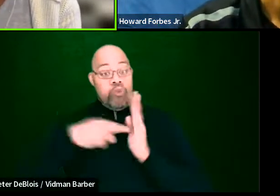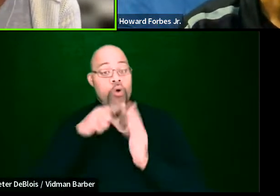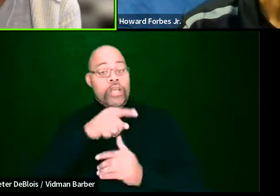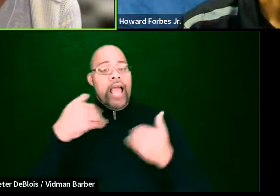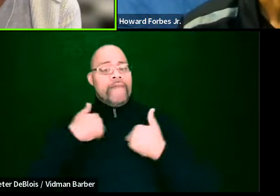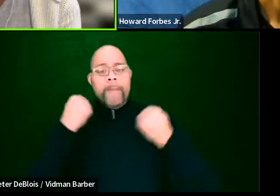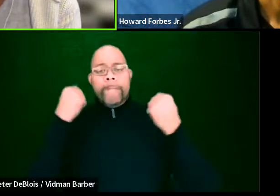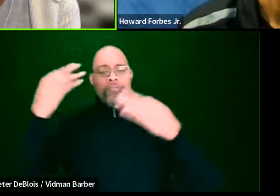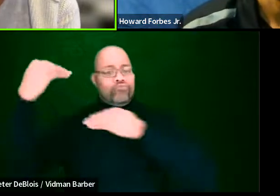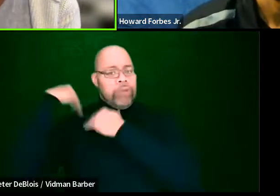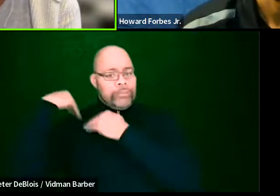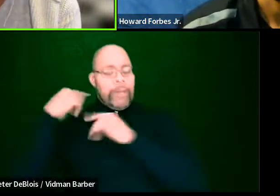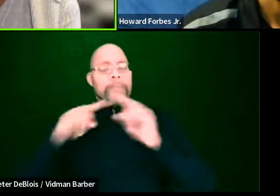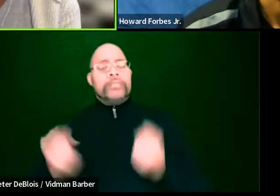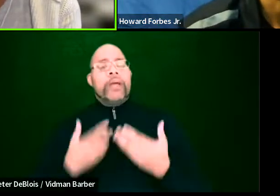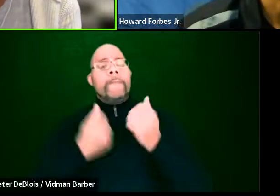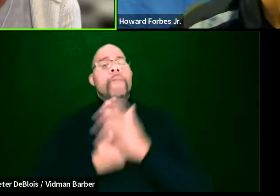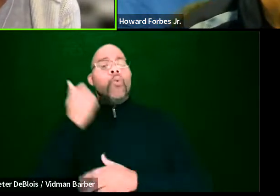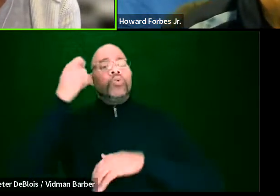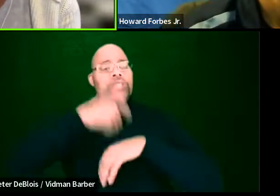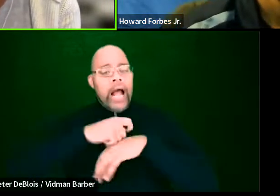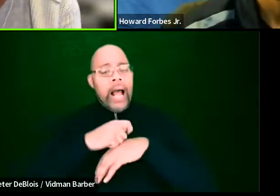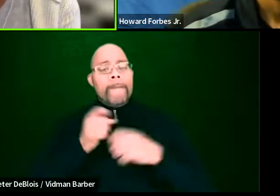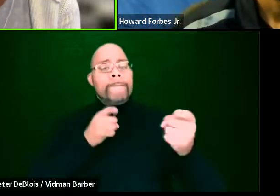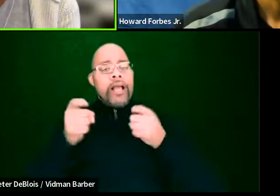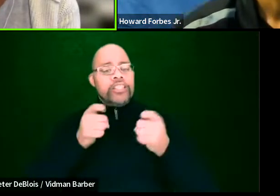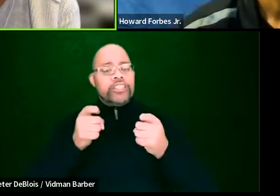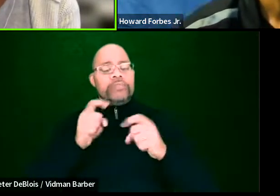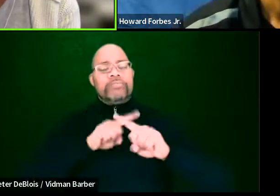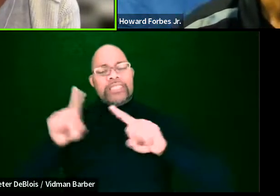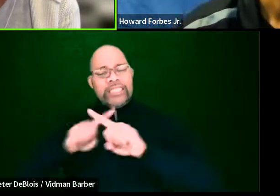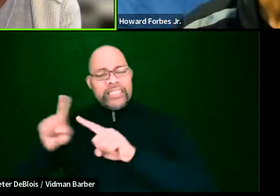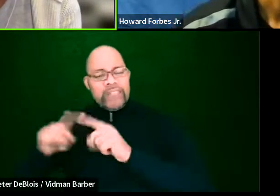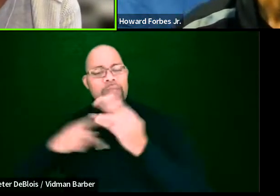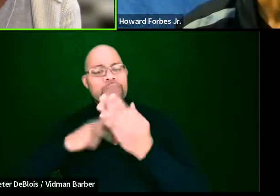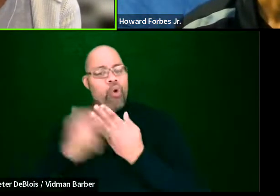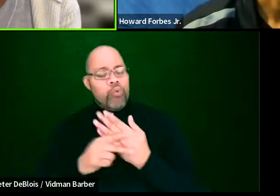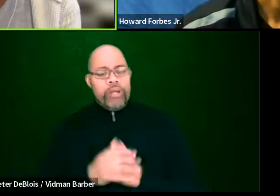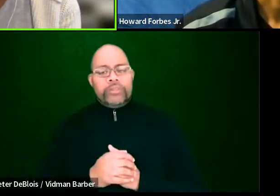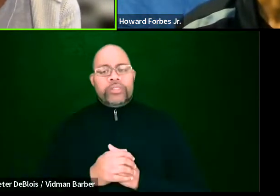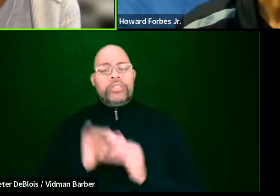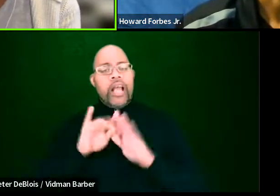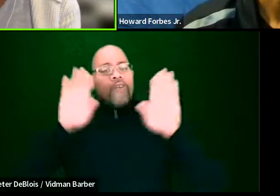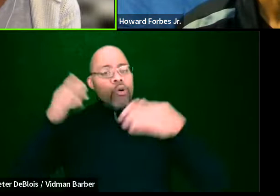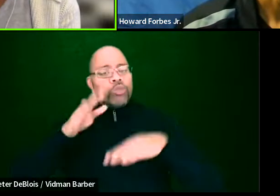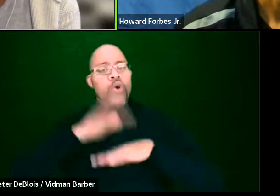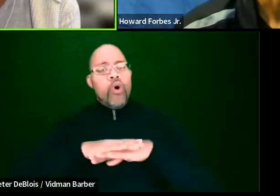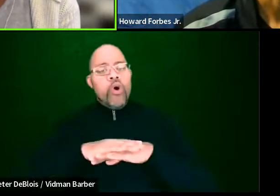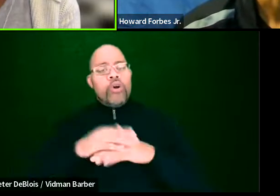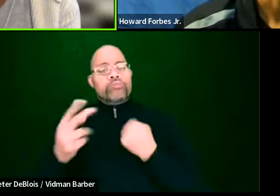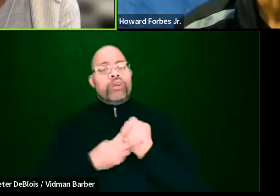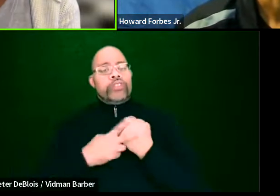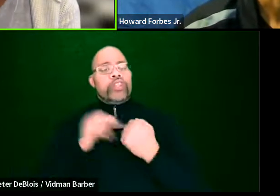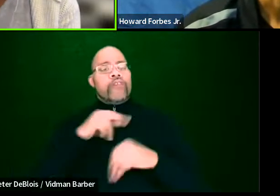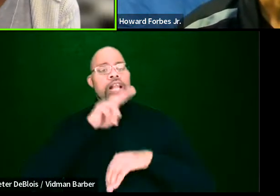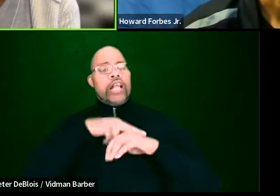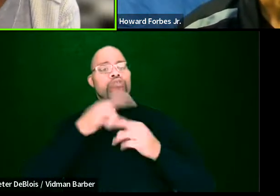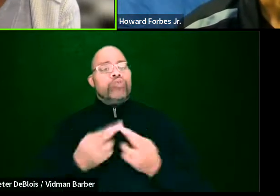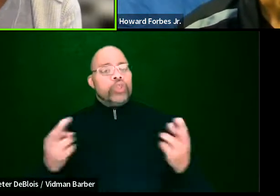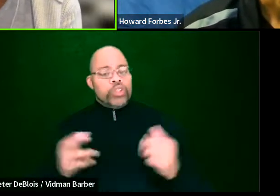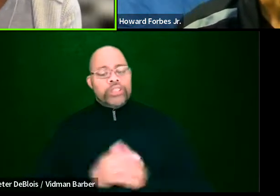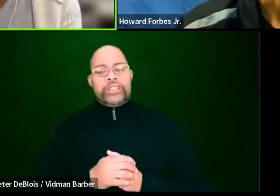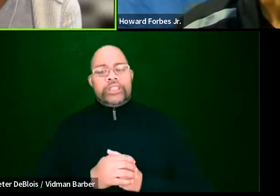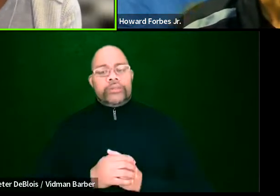many hats, but spends most of his time managing a variety of programs that focus on the preservation of our natural